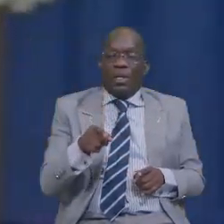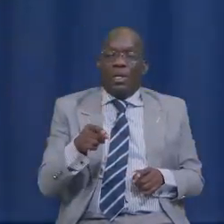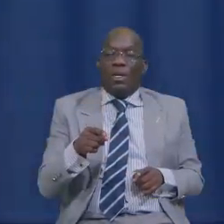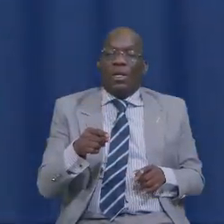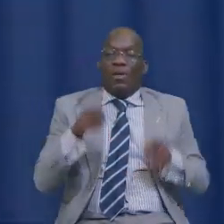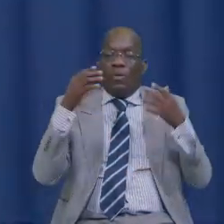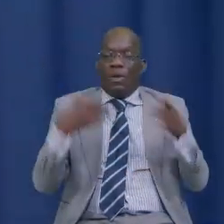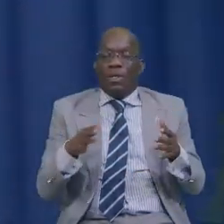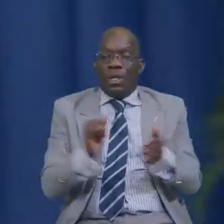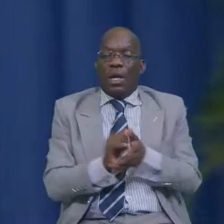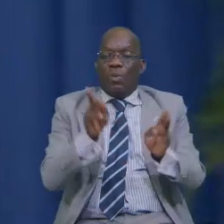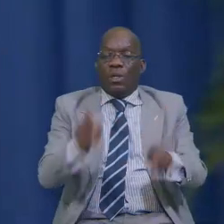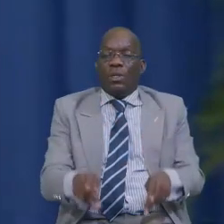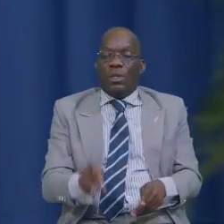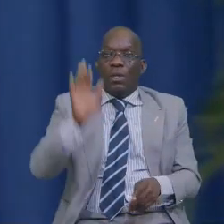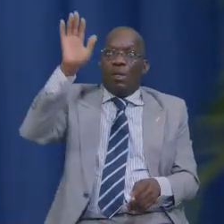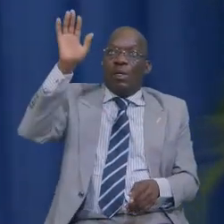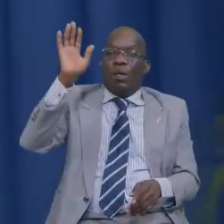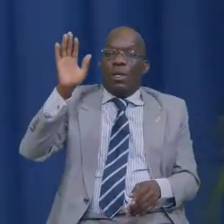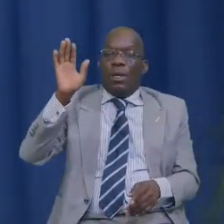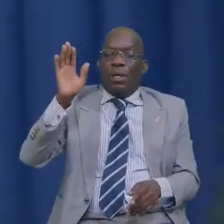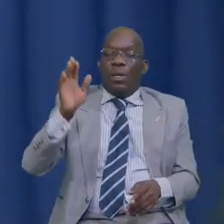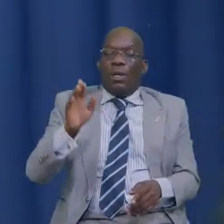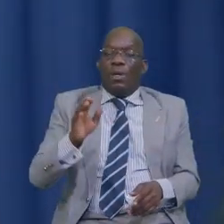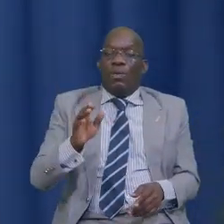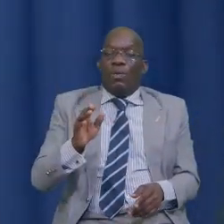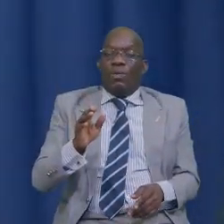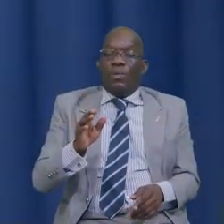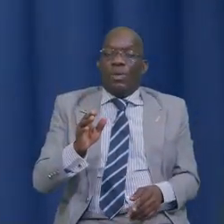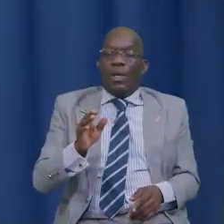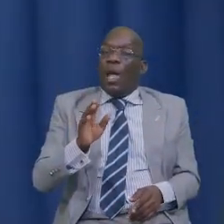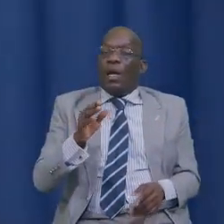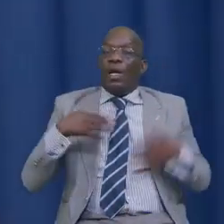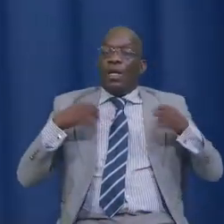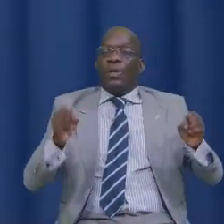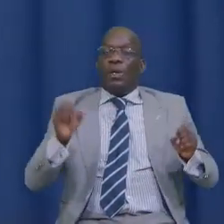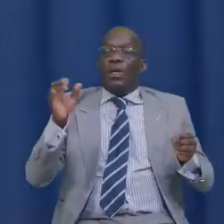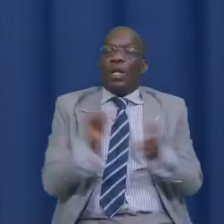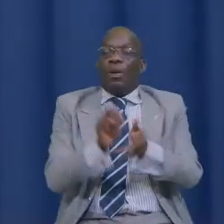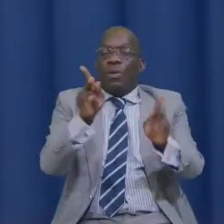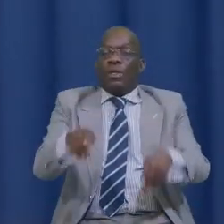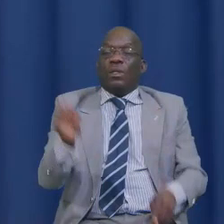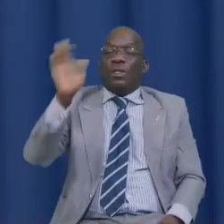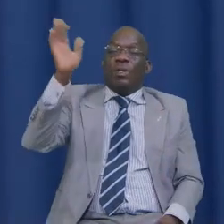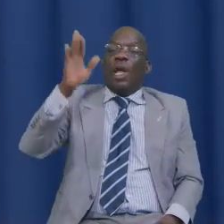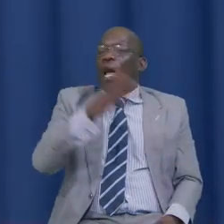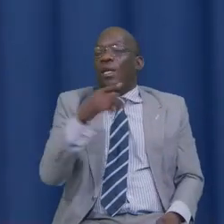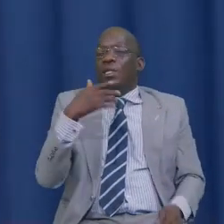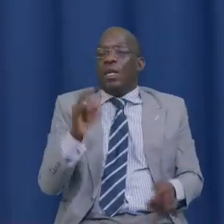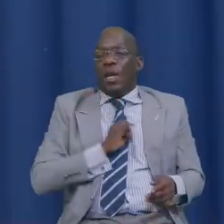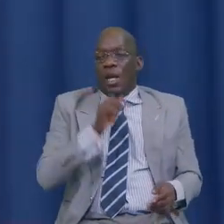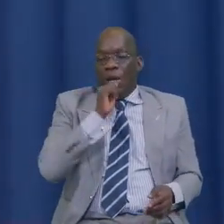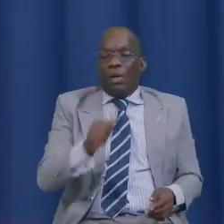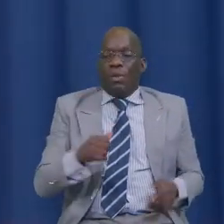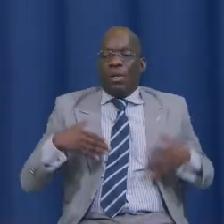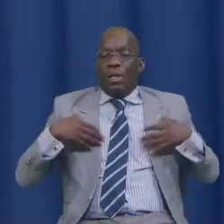hand and he prayed. And then he said, healed, aren't you? And the fellow waved the hand, I am healed. The